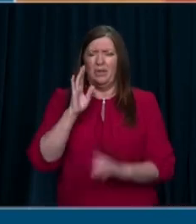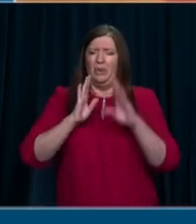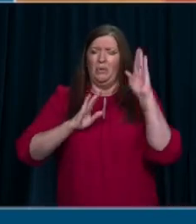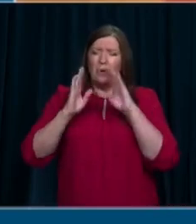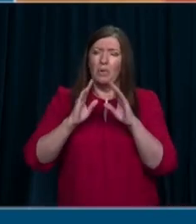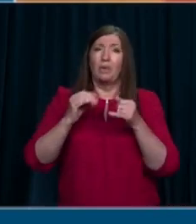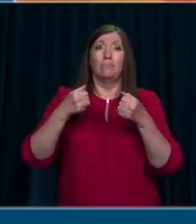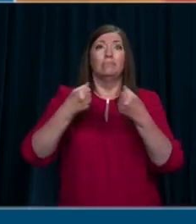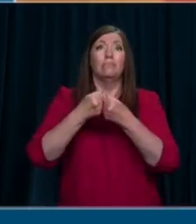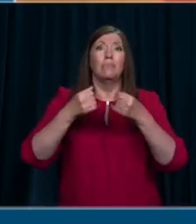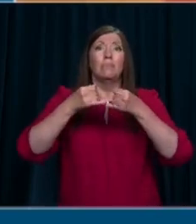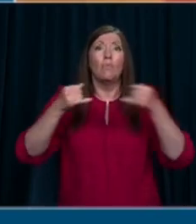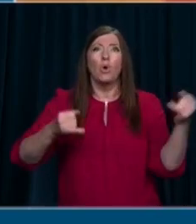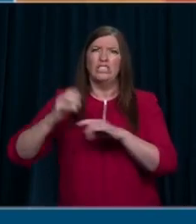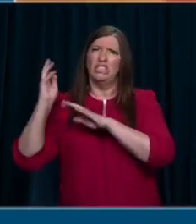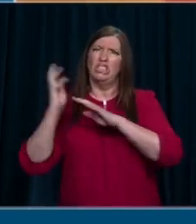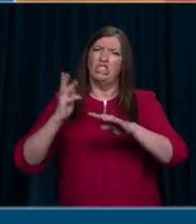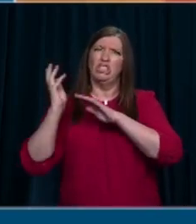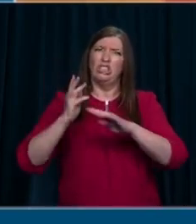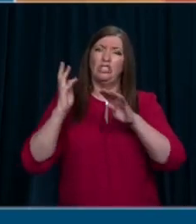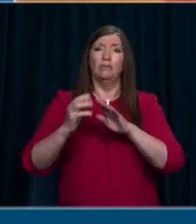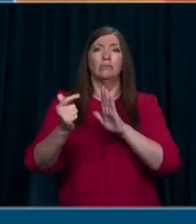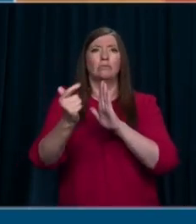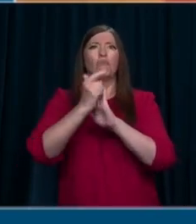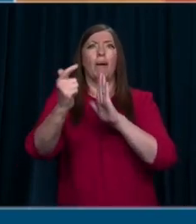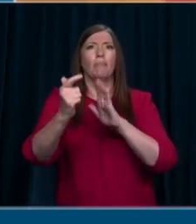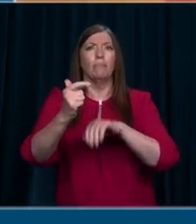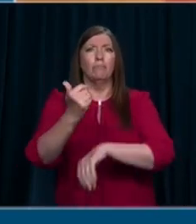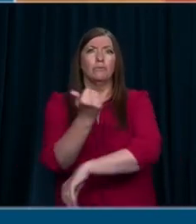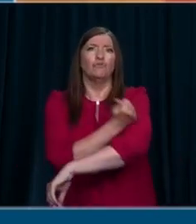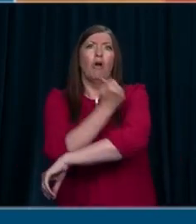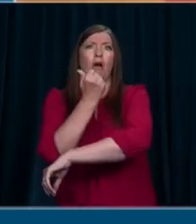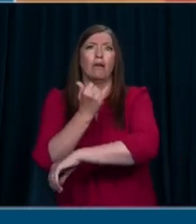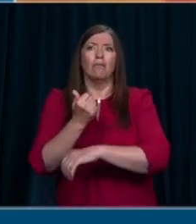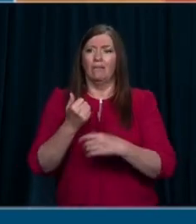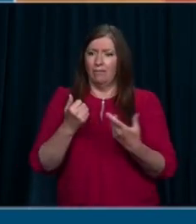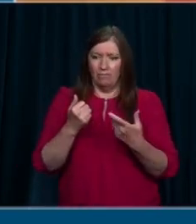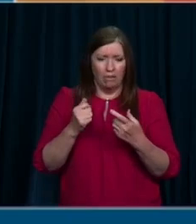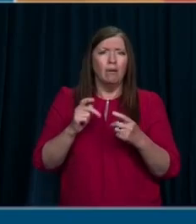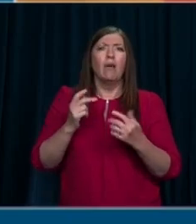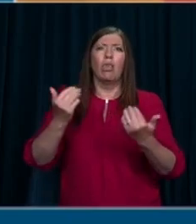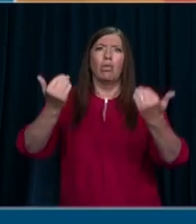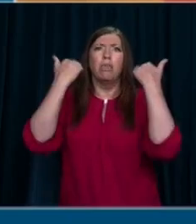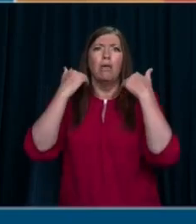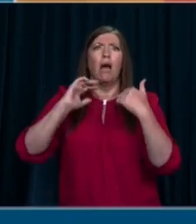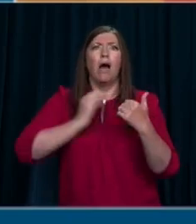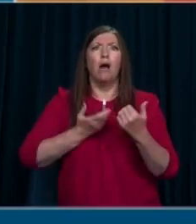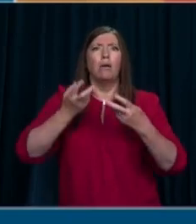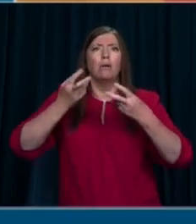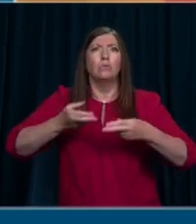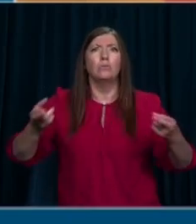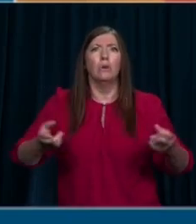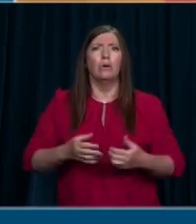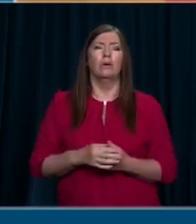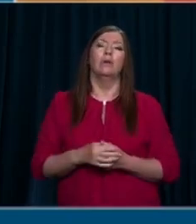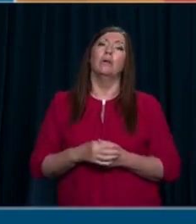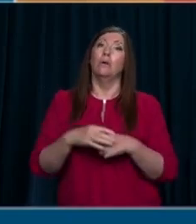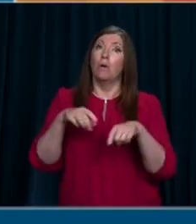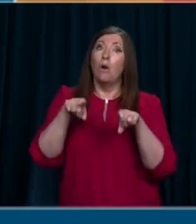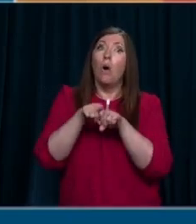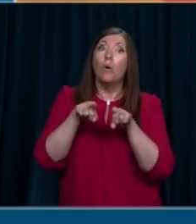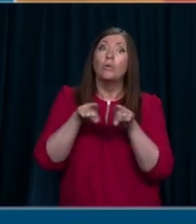borders, the crime, the drugs, the consumption of our resources. Also, what